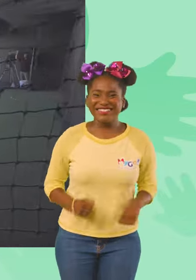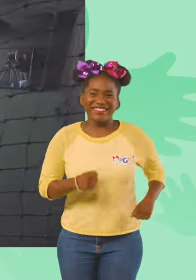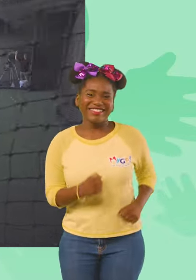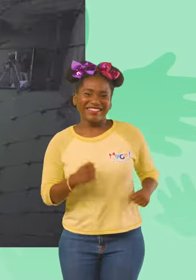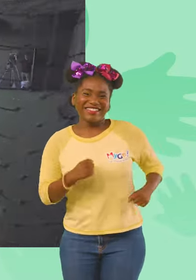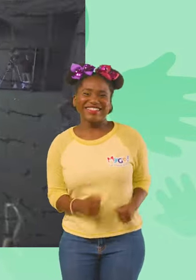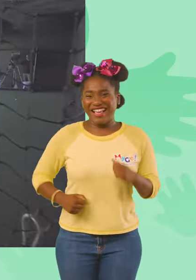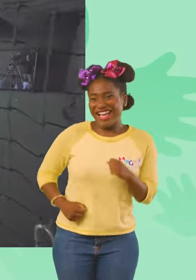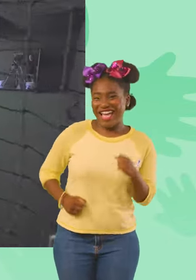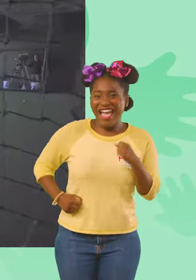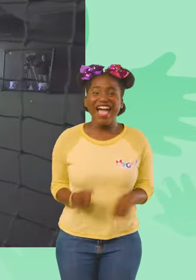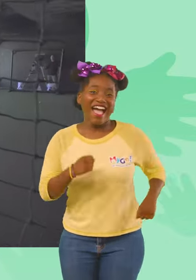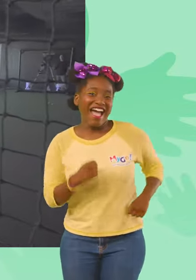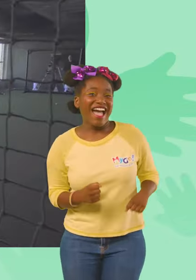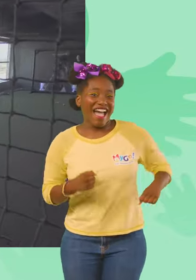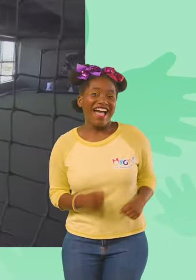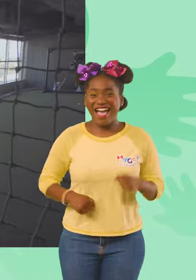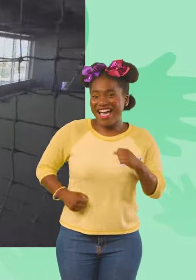Yeah!